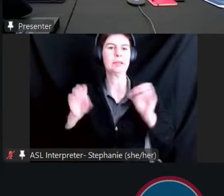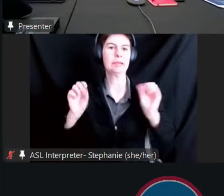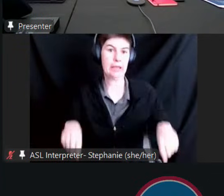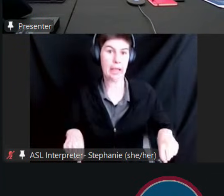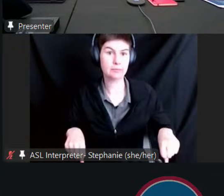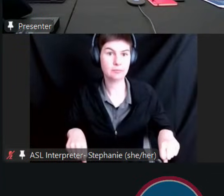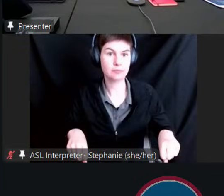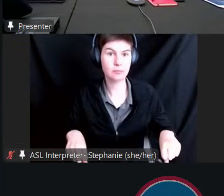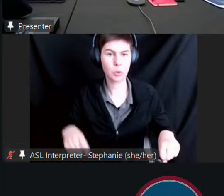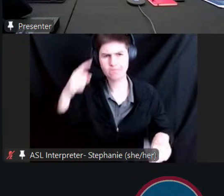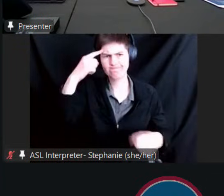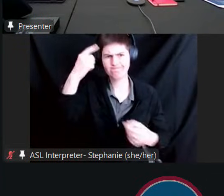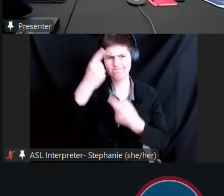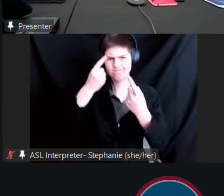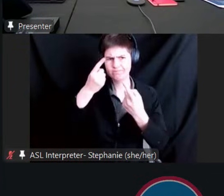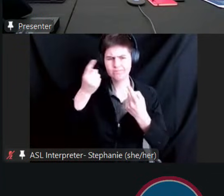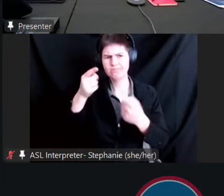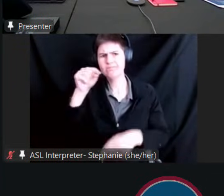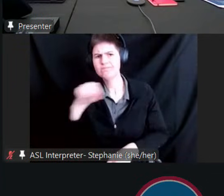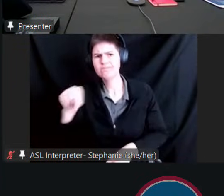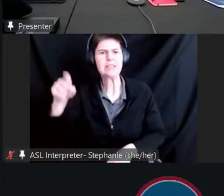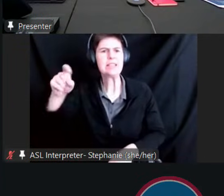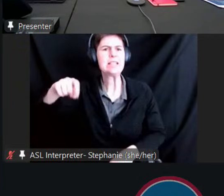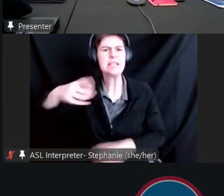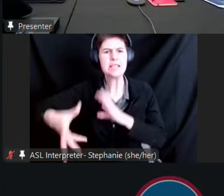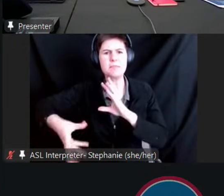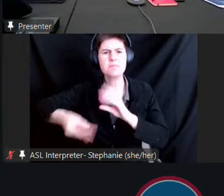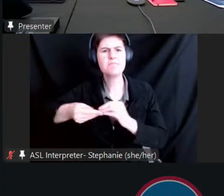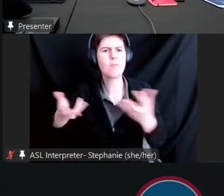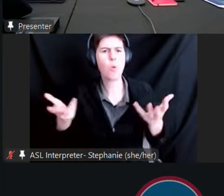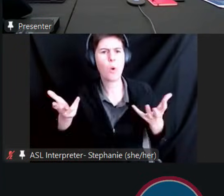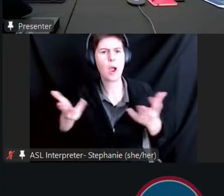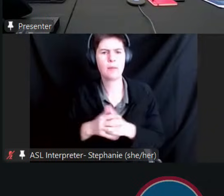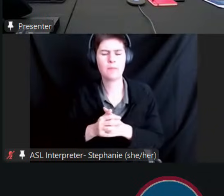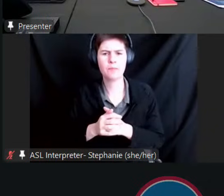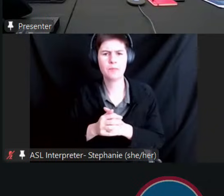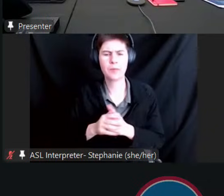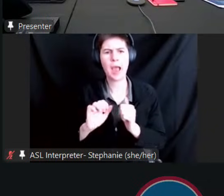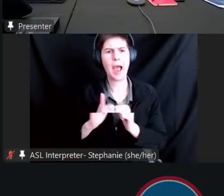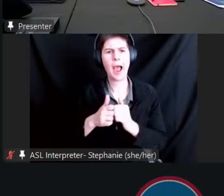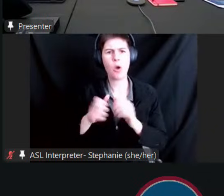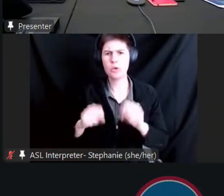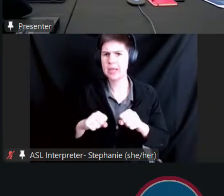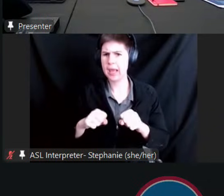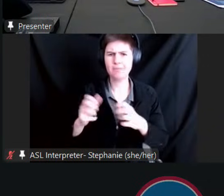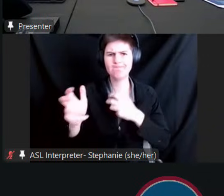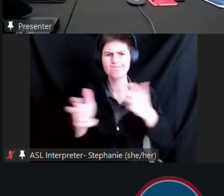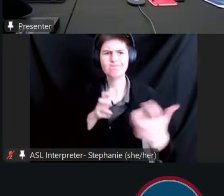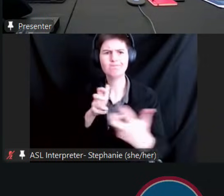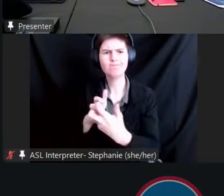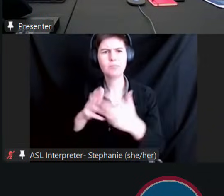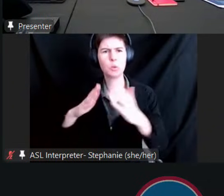where are the gaps that we can fill, and, how do we reallocate things to be able to best serve the communities?